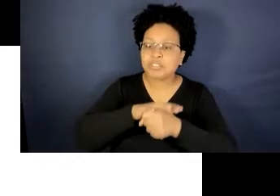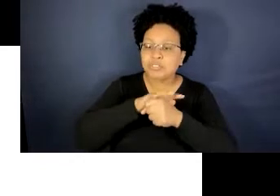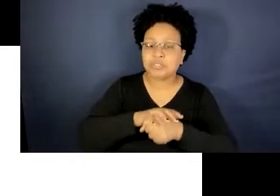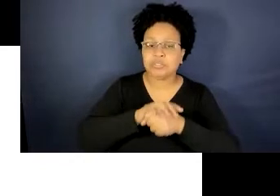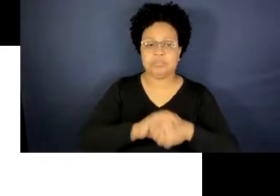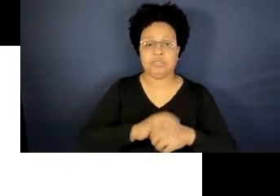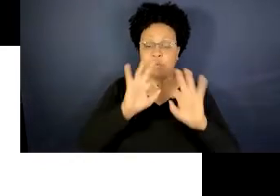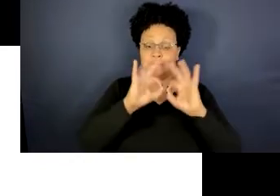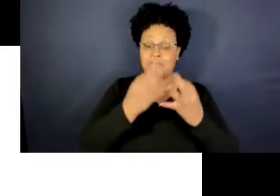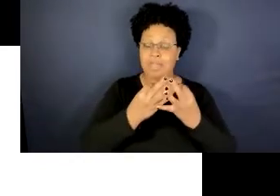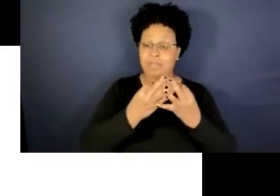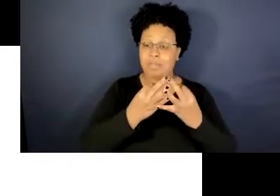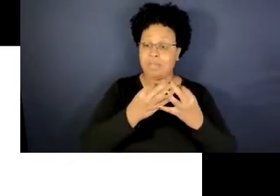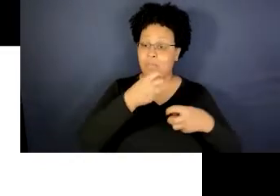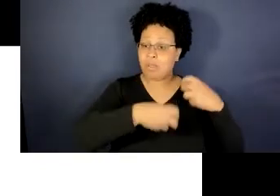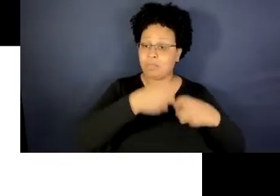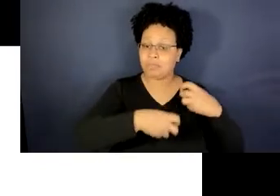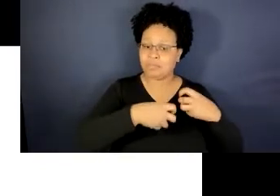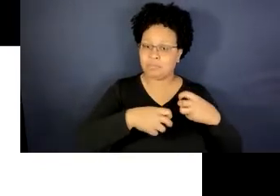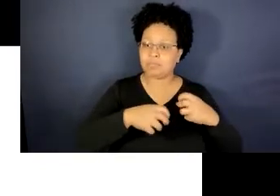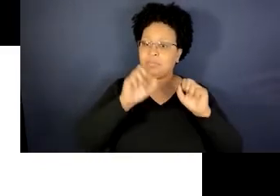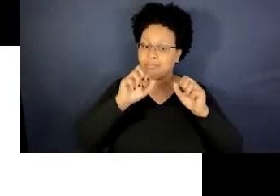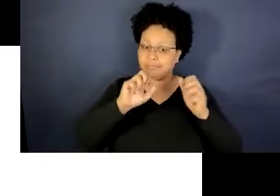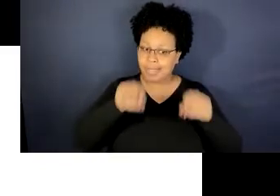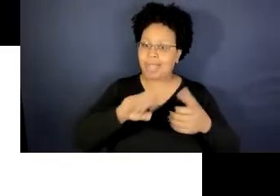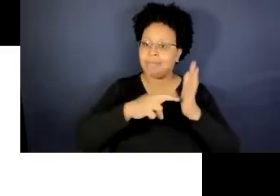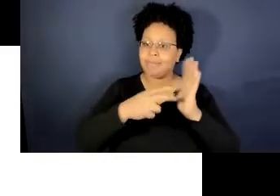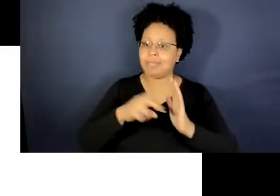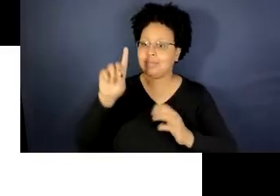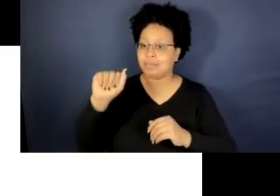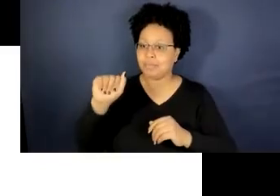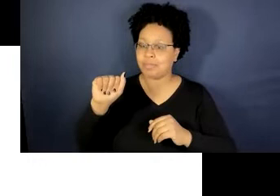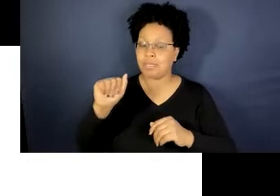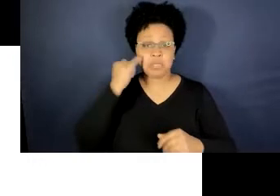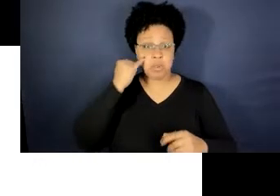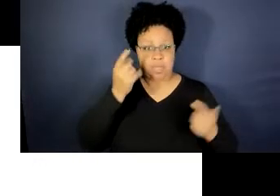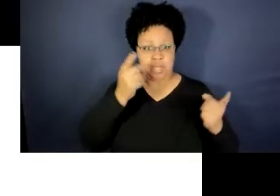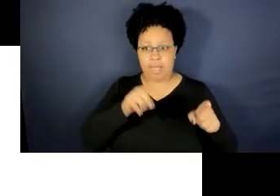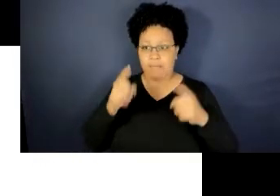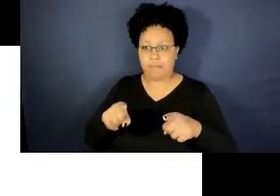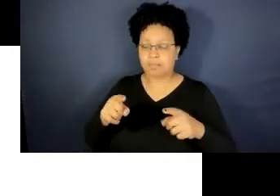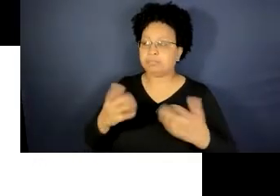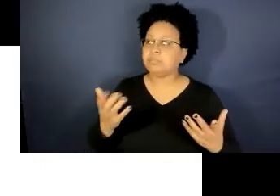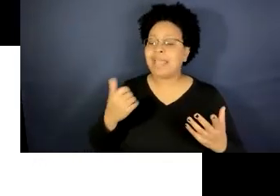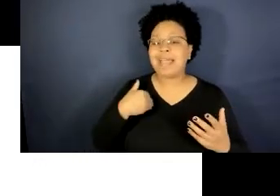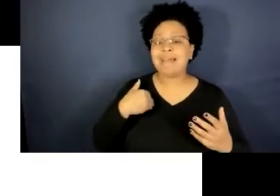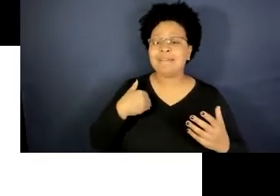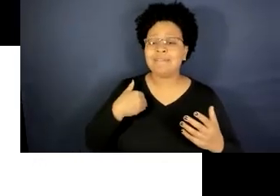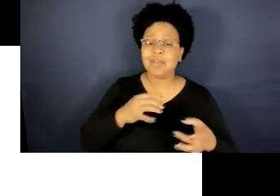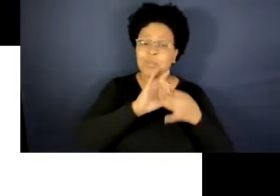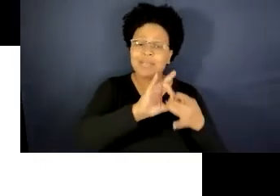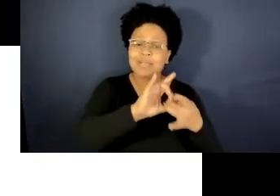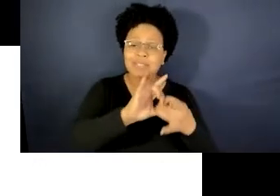disabilities can be a family issue. When those things happen, okay? When we have relationship problems,